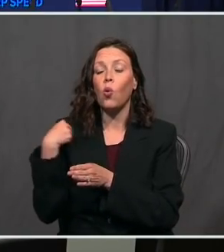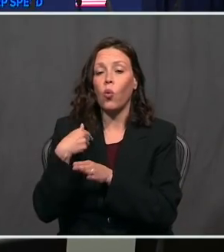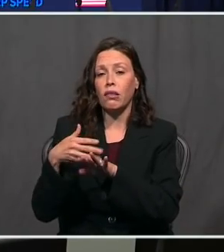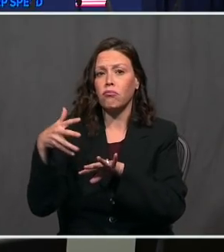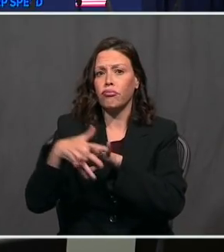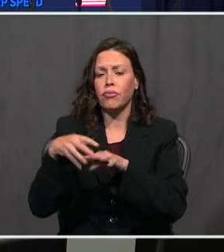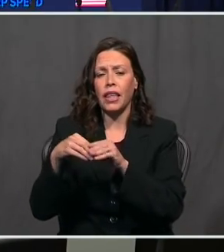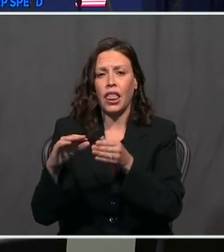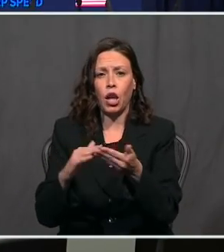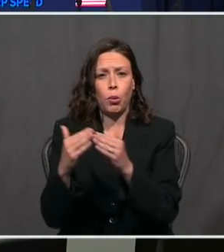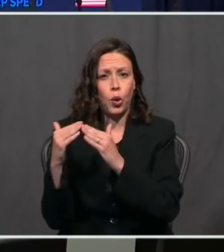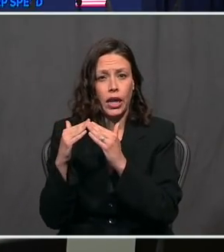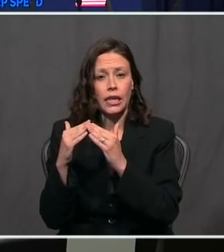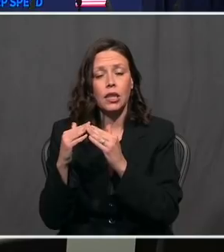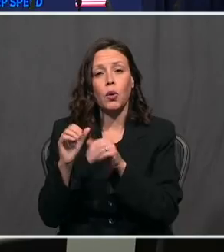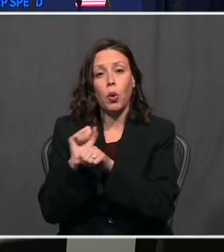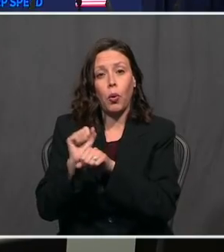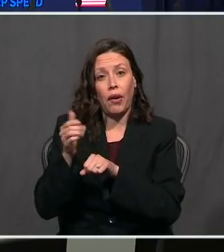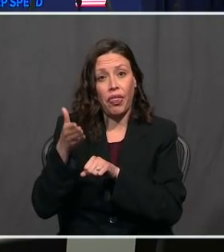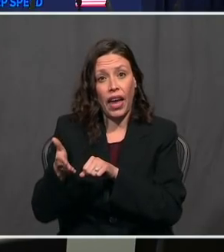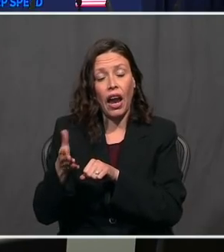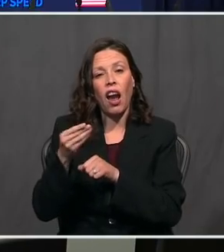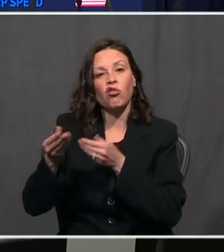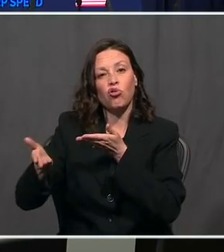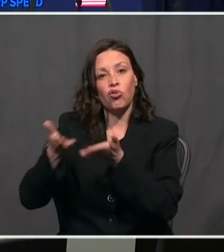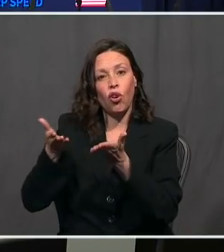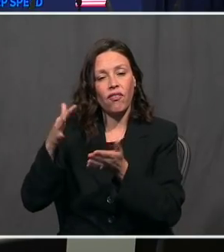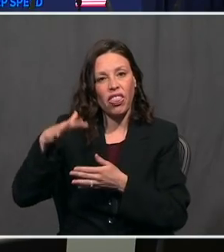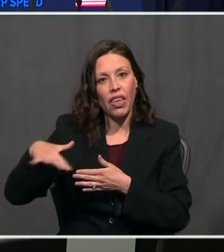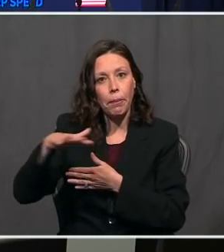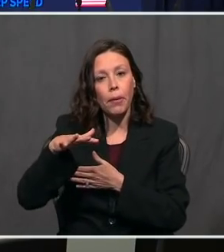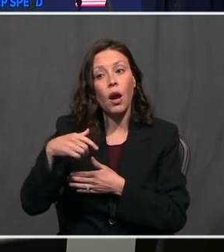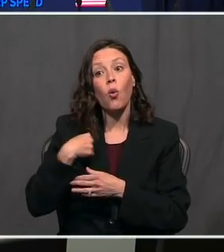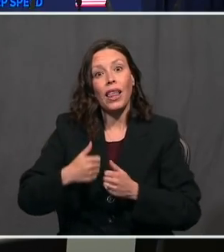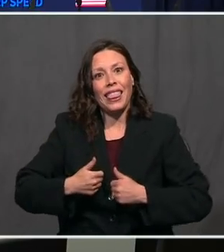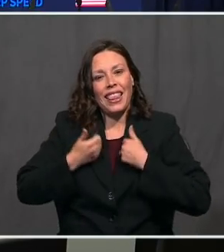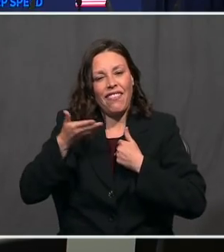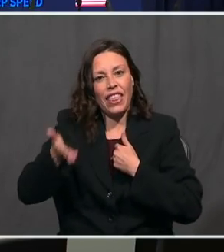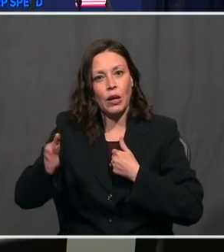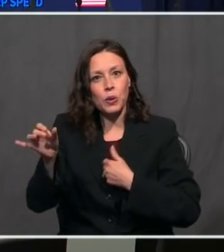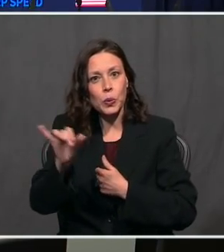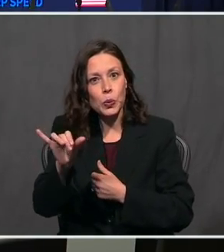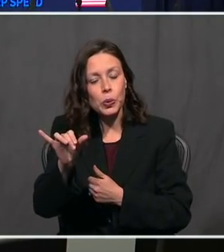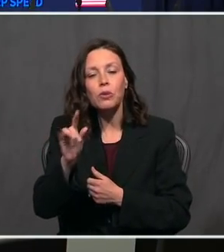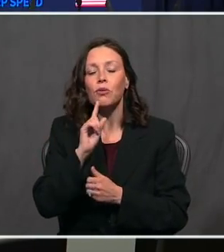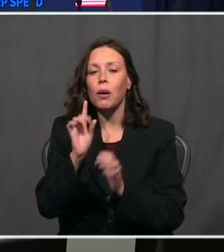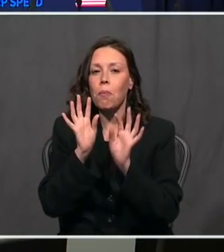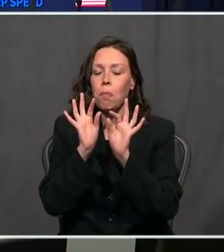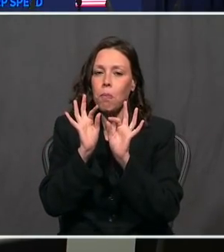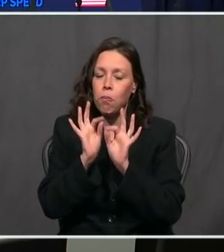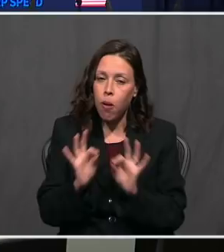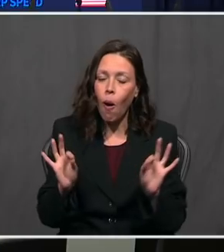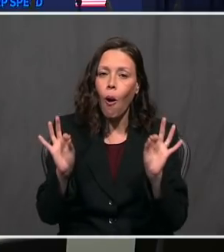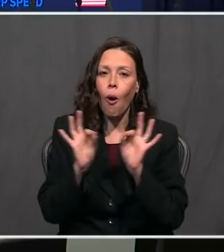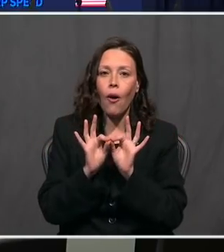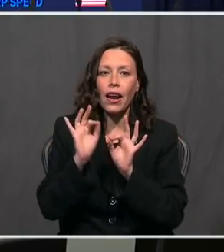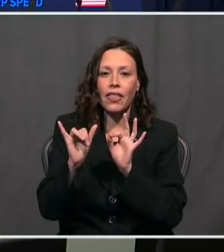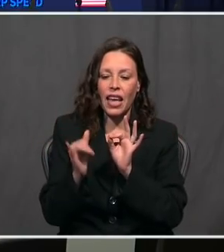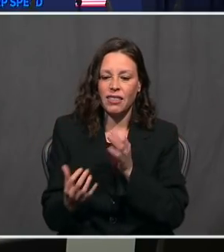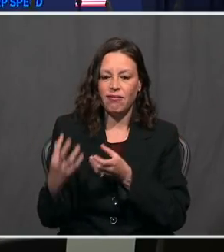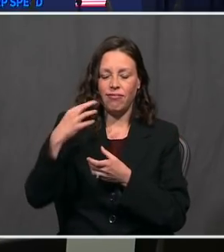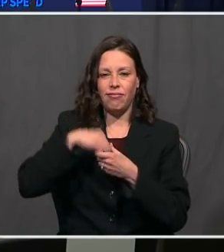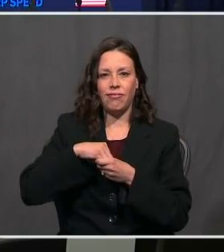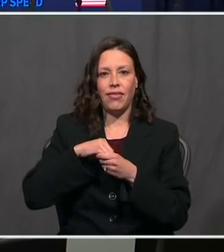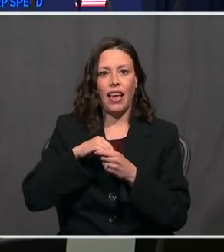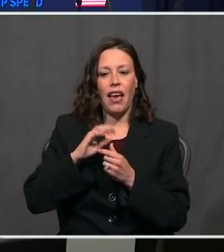not only do we work in the communities, we actually serve in the communities and live in the communities as well. So it's really important that that's part of the nature